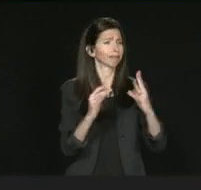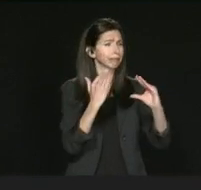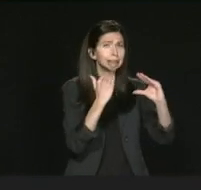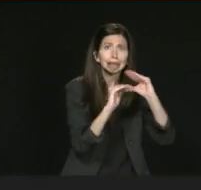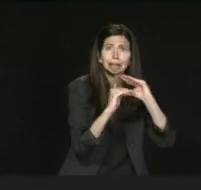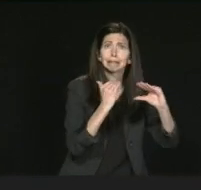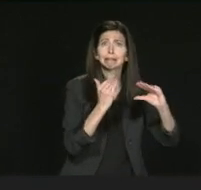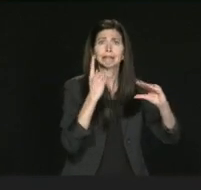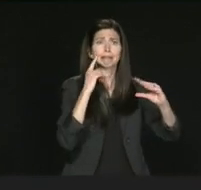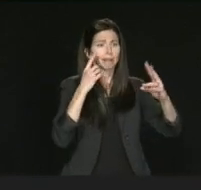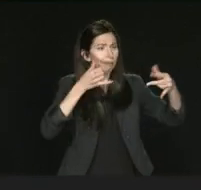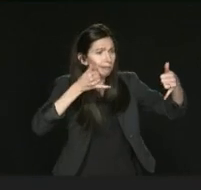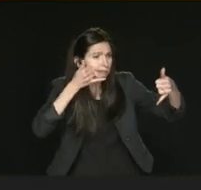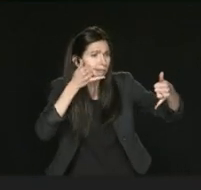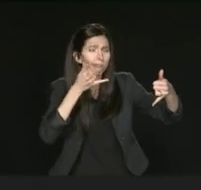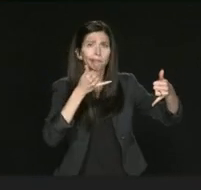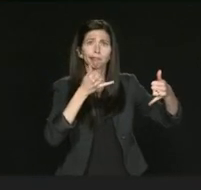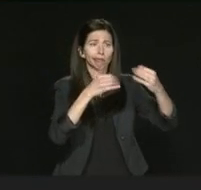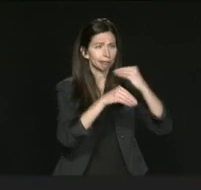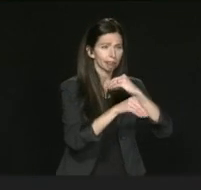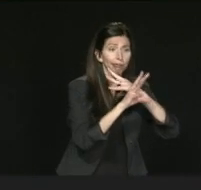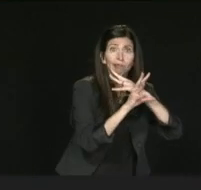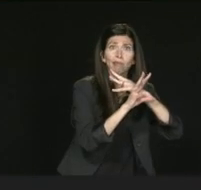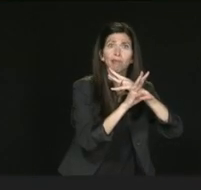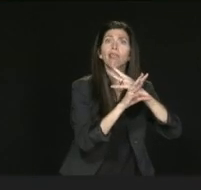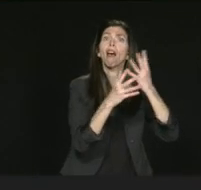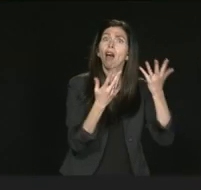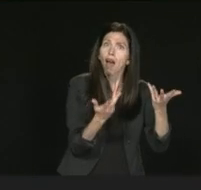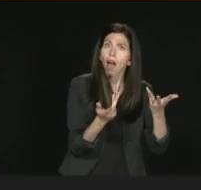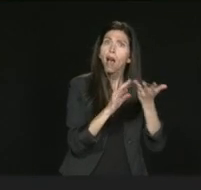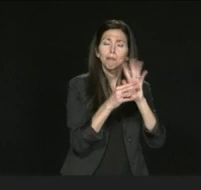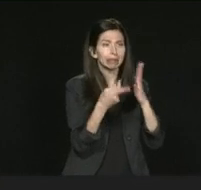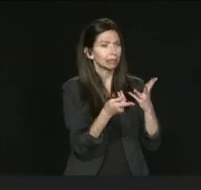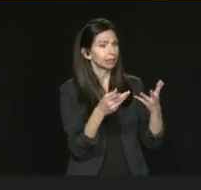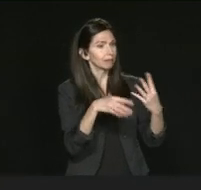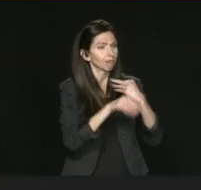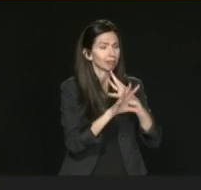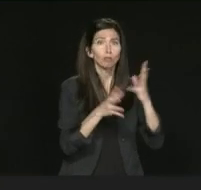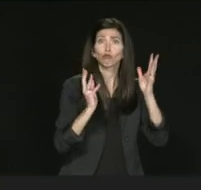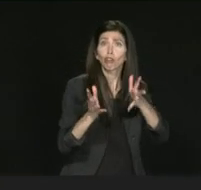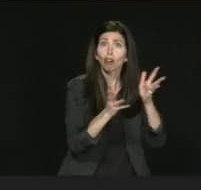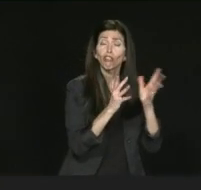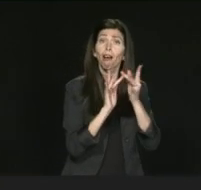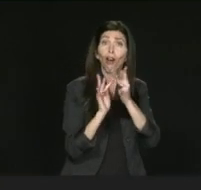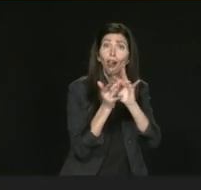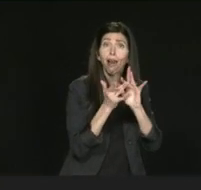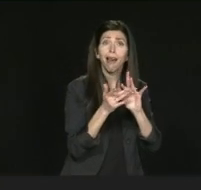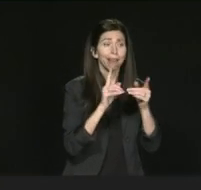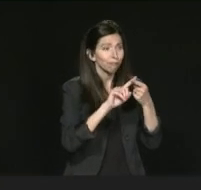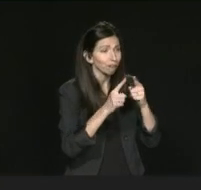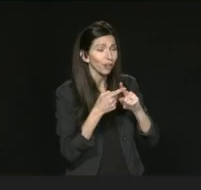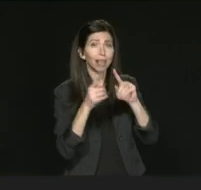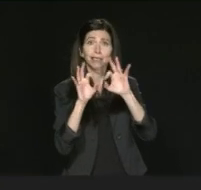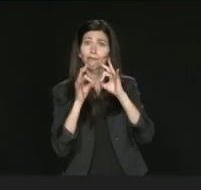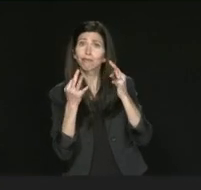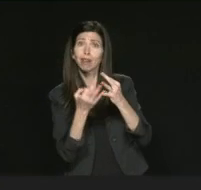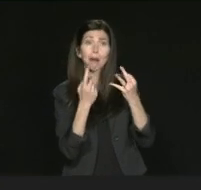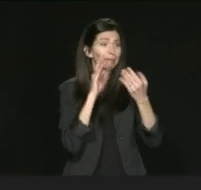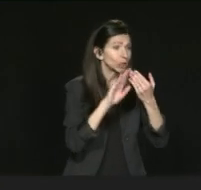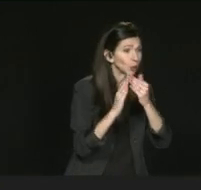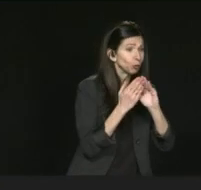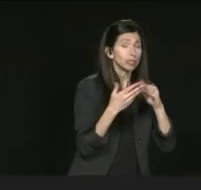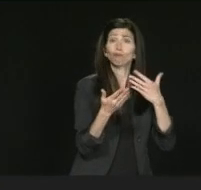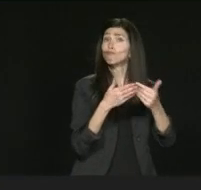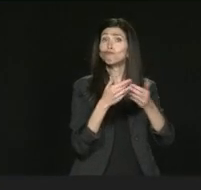relationships with family, friends, and communities, even during holidays and important religious